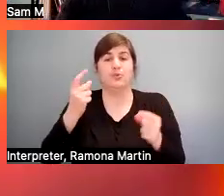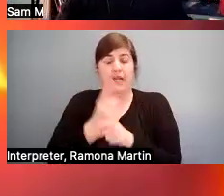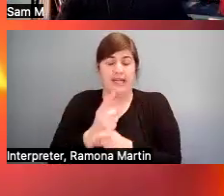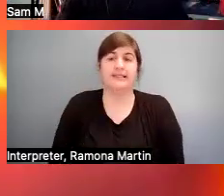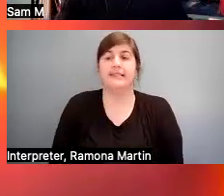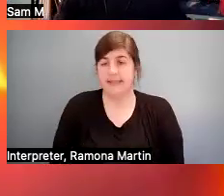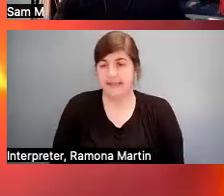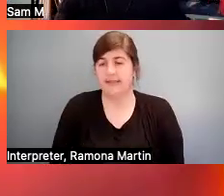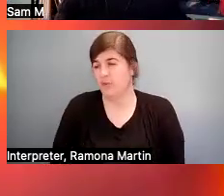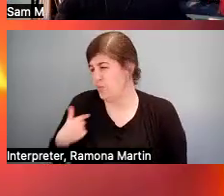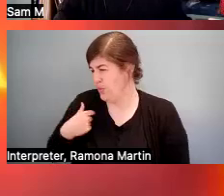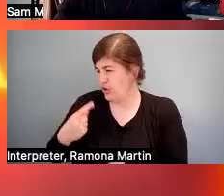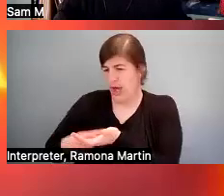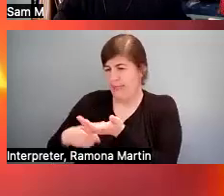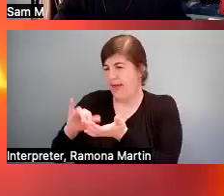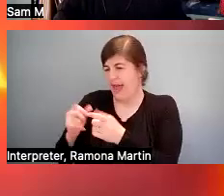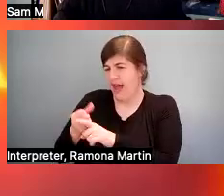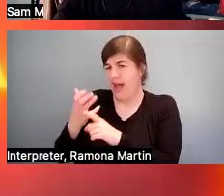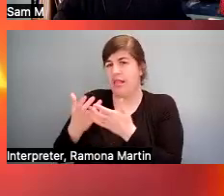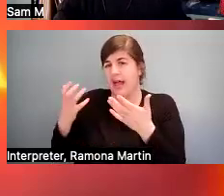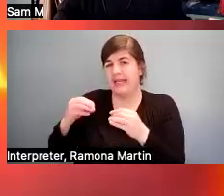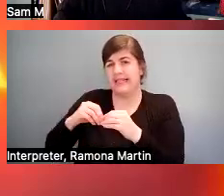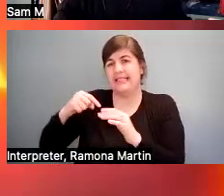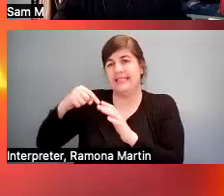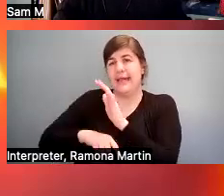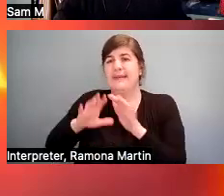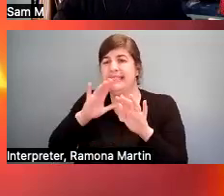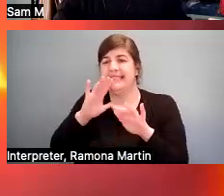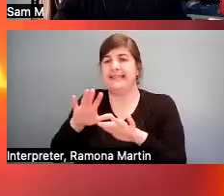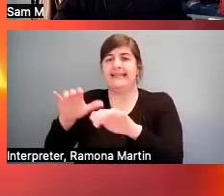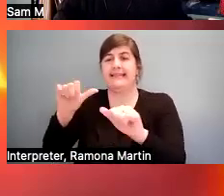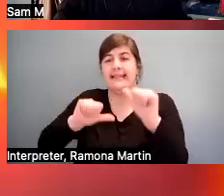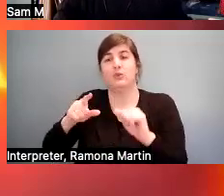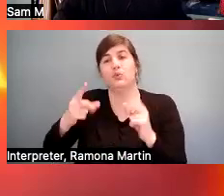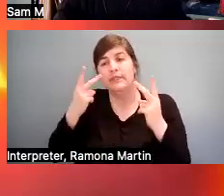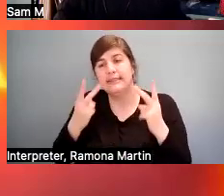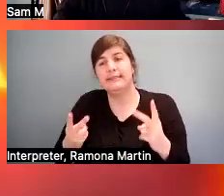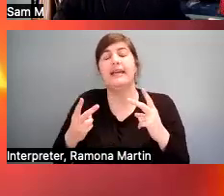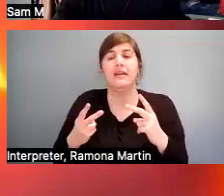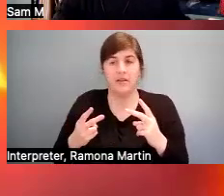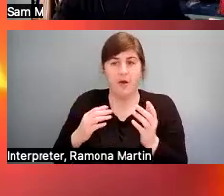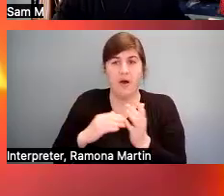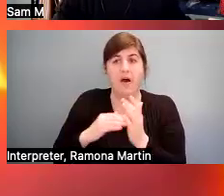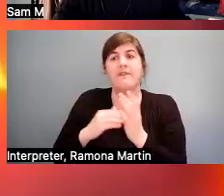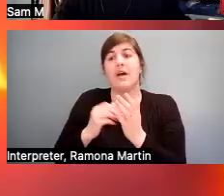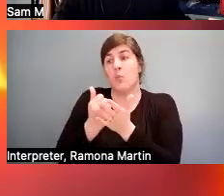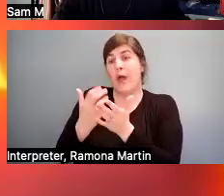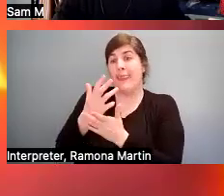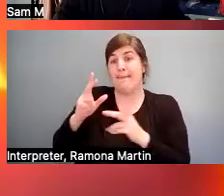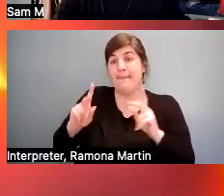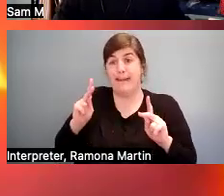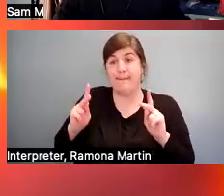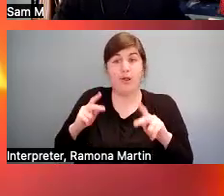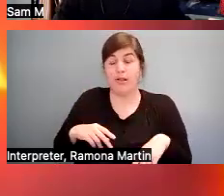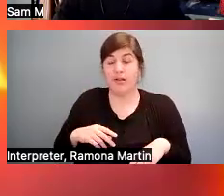Yeah, something we talk about a lot in deep sea science is that, you see these often like super wealthy people going